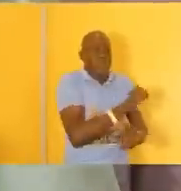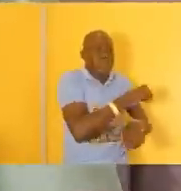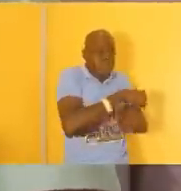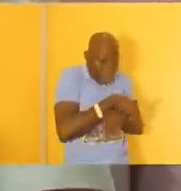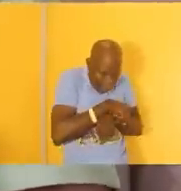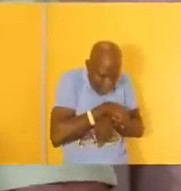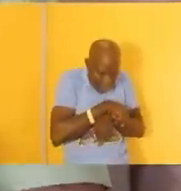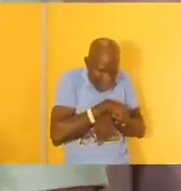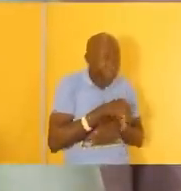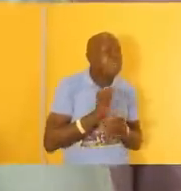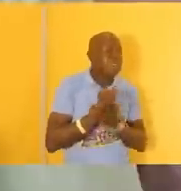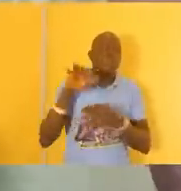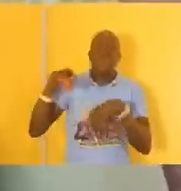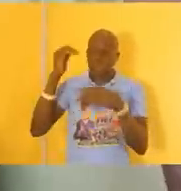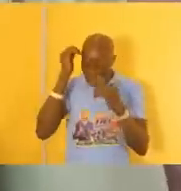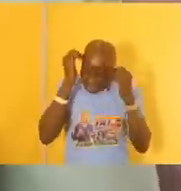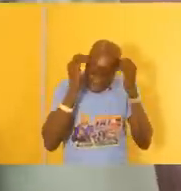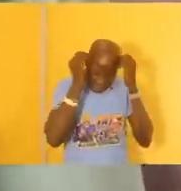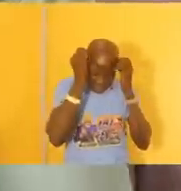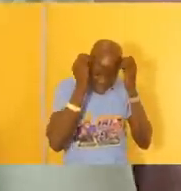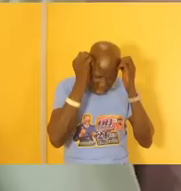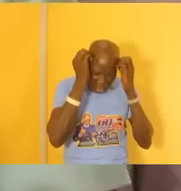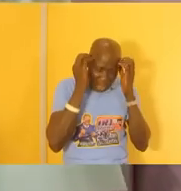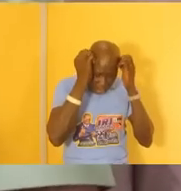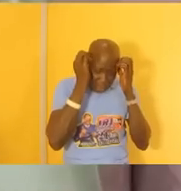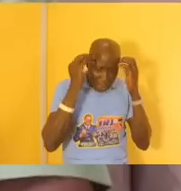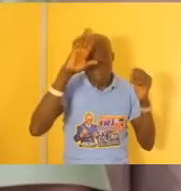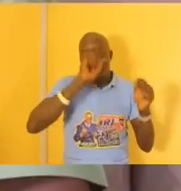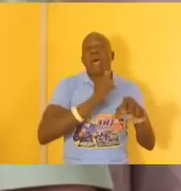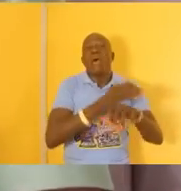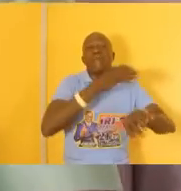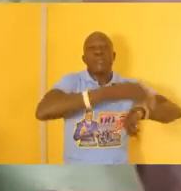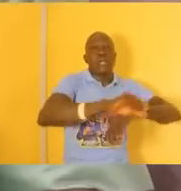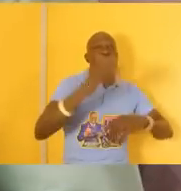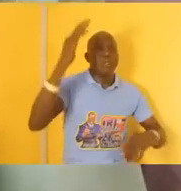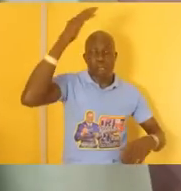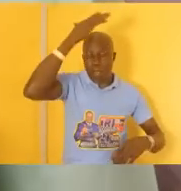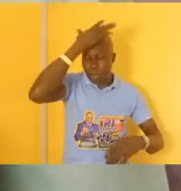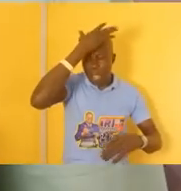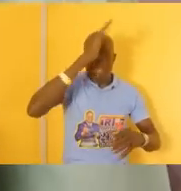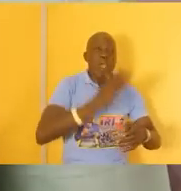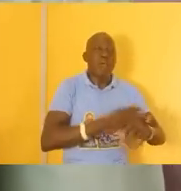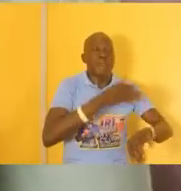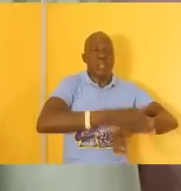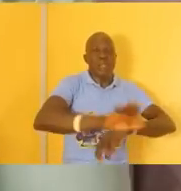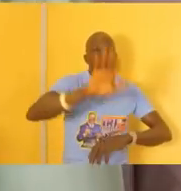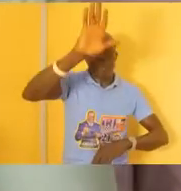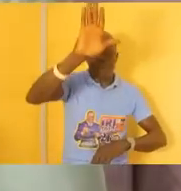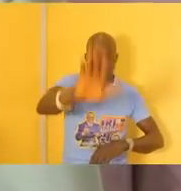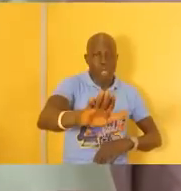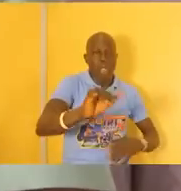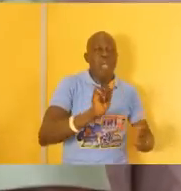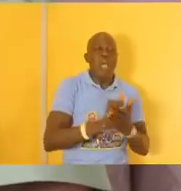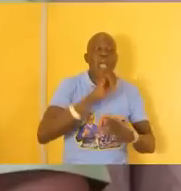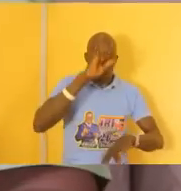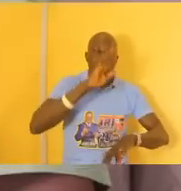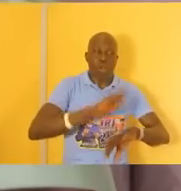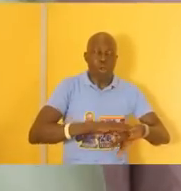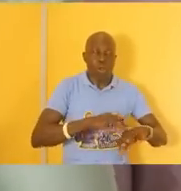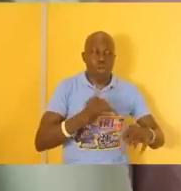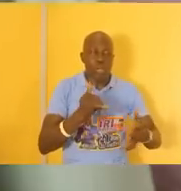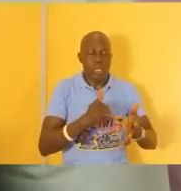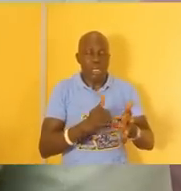okun ka won mu wa ni dide they brought a man being won mu wa ni dide won lo se bi we bi we he was acting as a madman